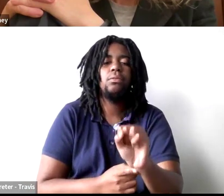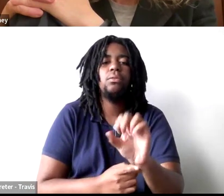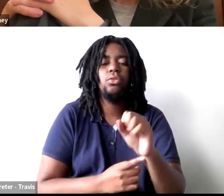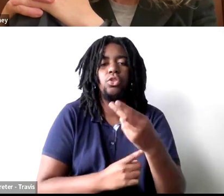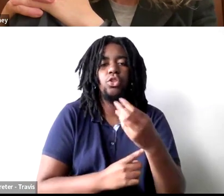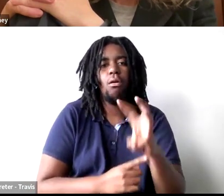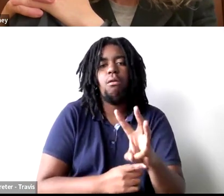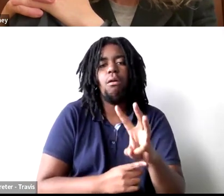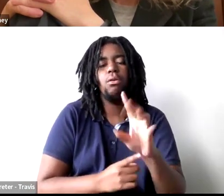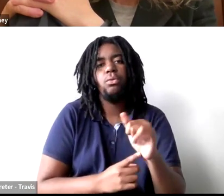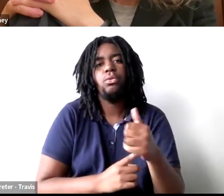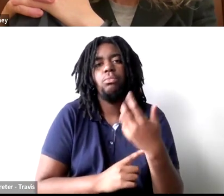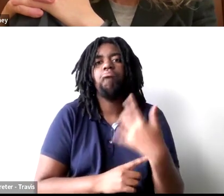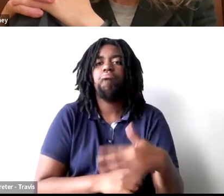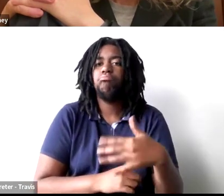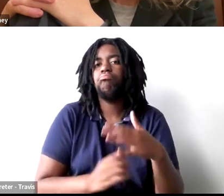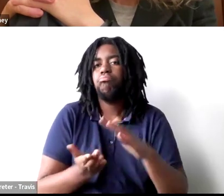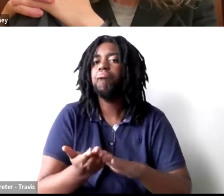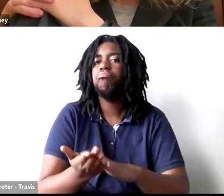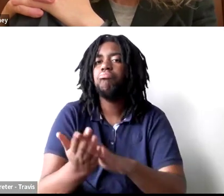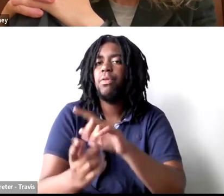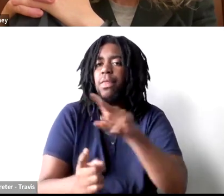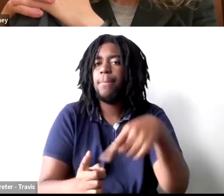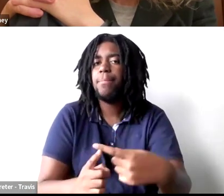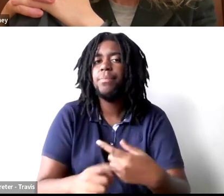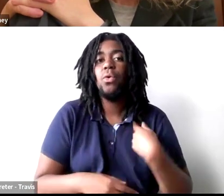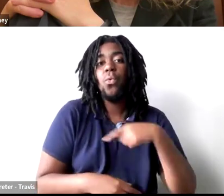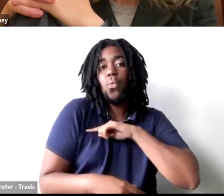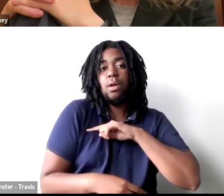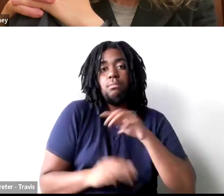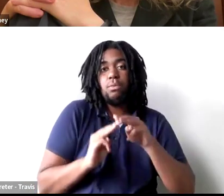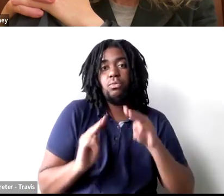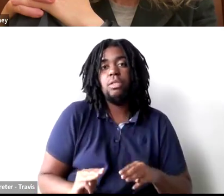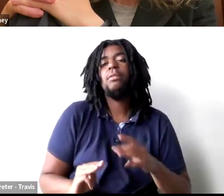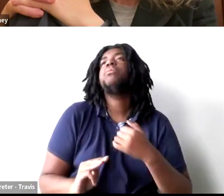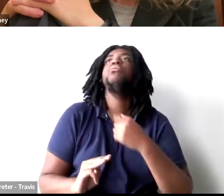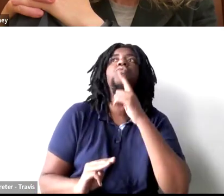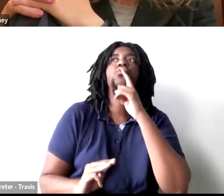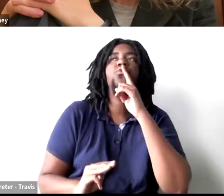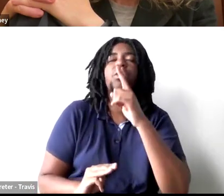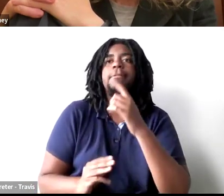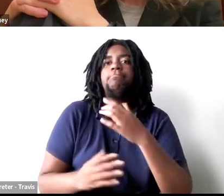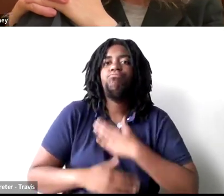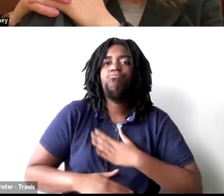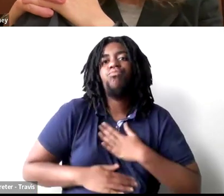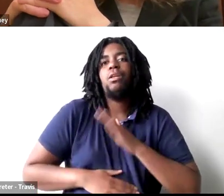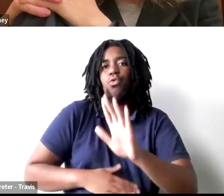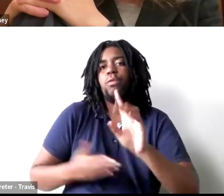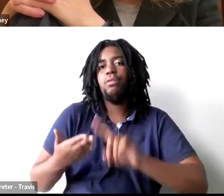shoulders, certainly we at the Peale, in terms of putting together the Moses Williams exhibit, have been standing on, and we're really grateful for all your